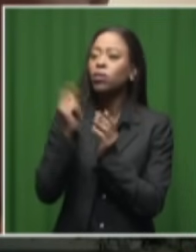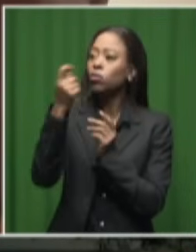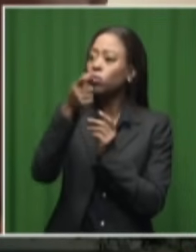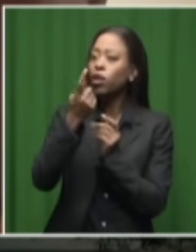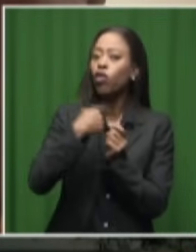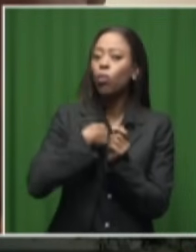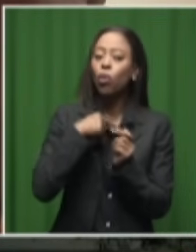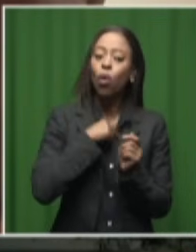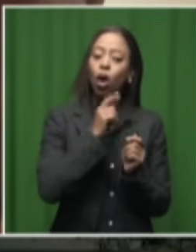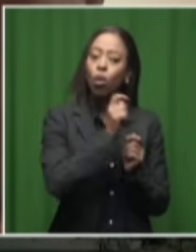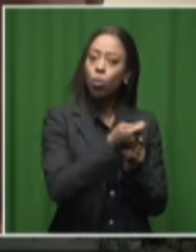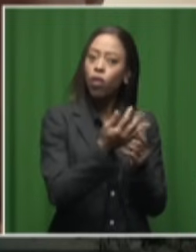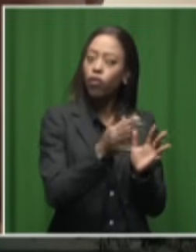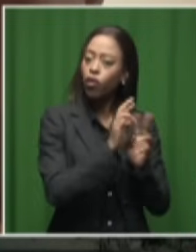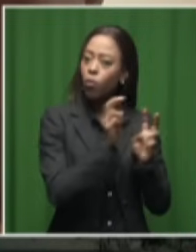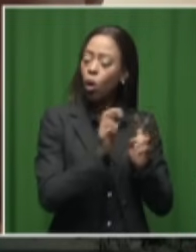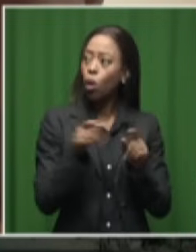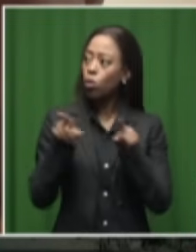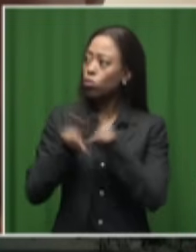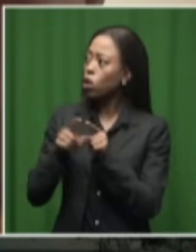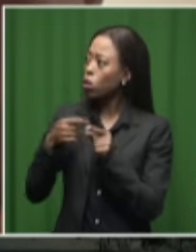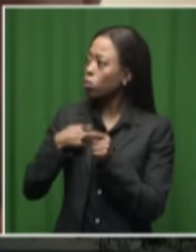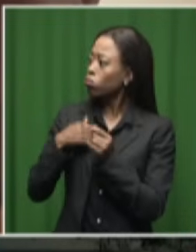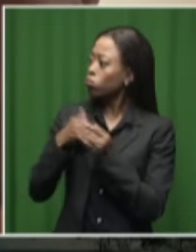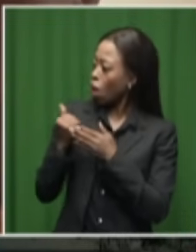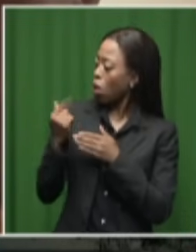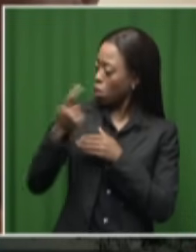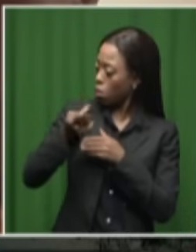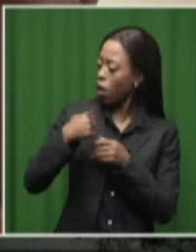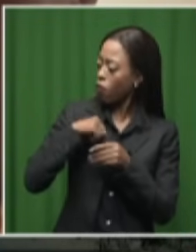you did that for Eskom?